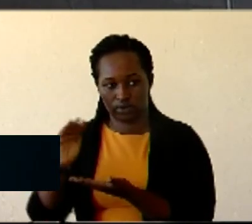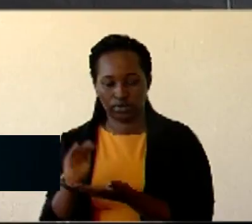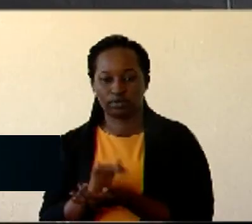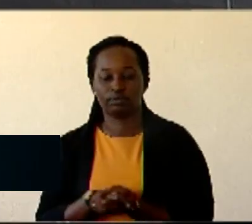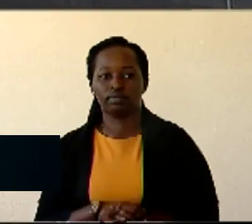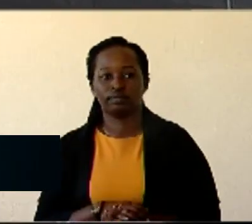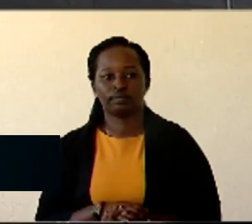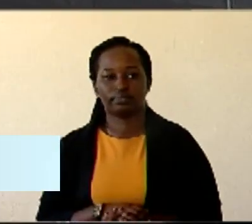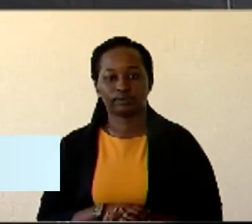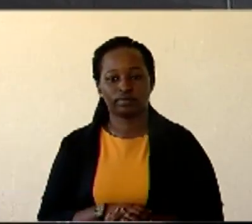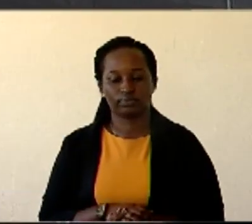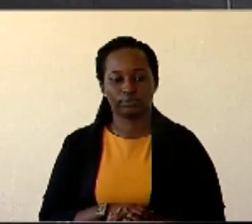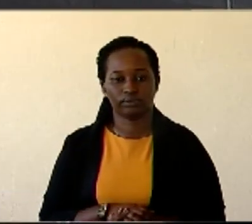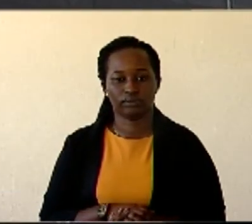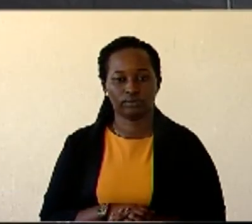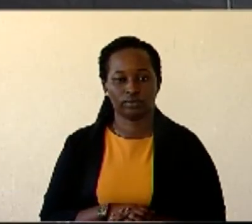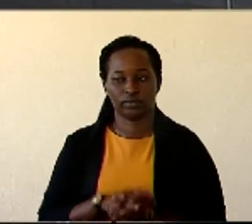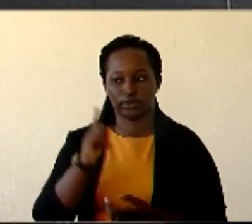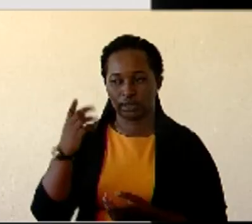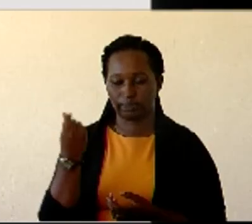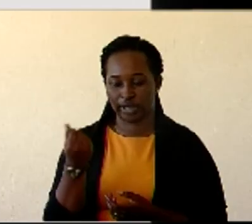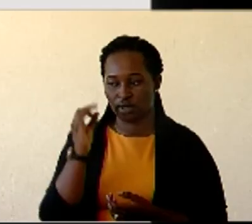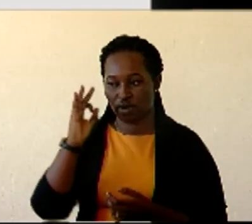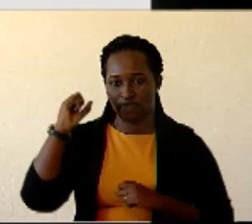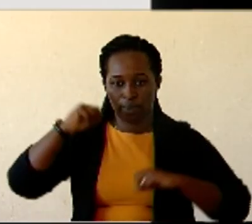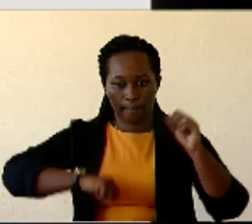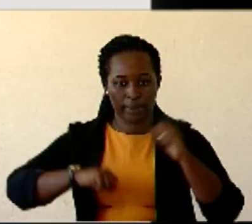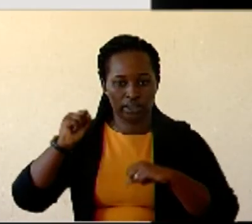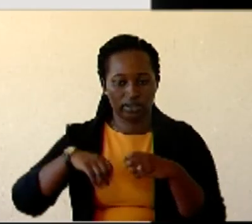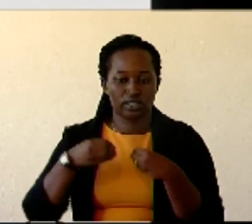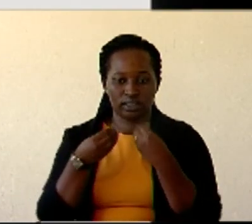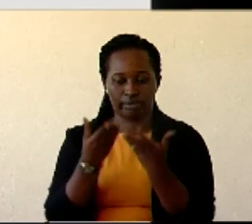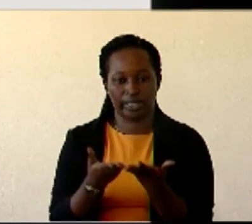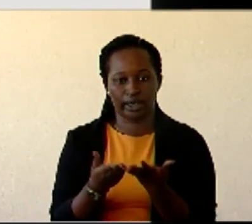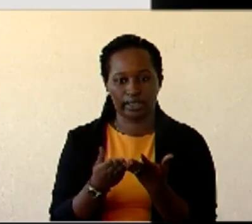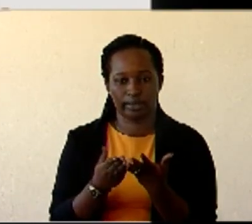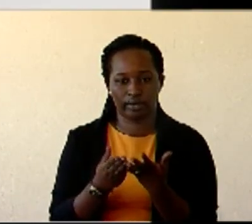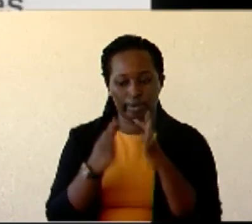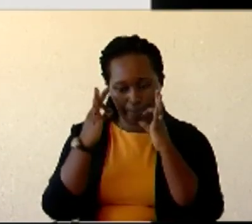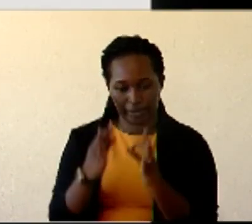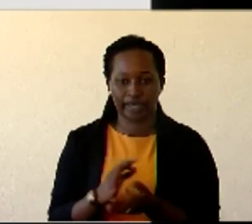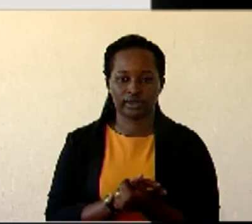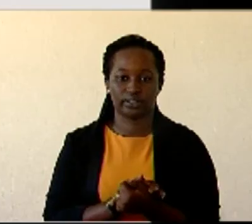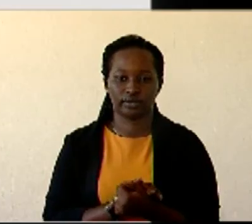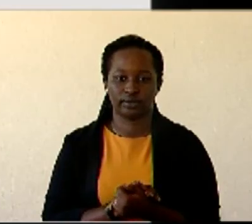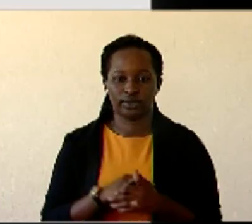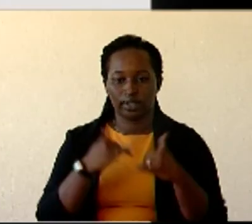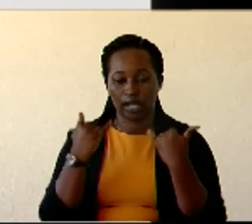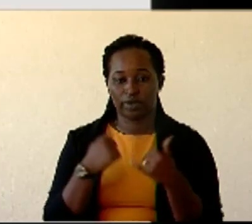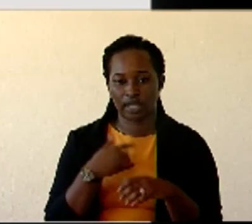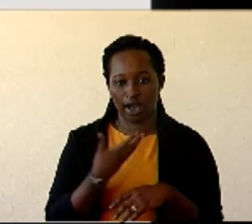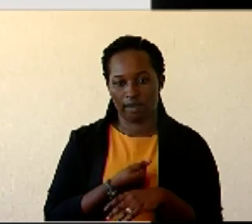beans will increase. So that is price of competitively supplied products. Then we have